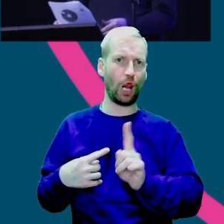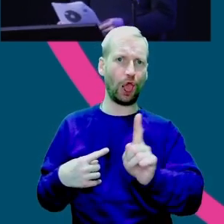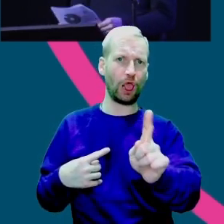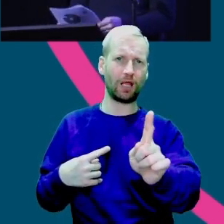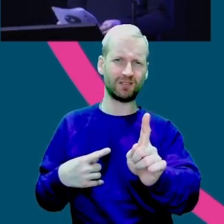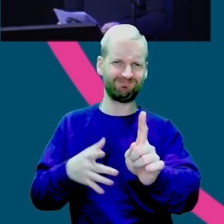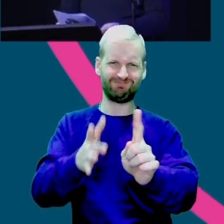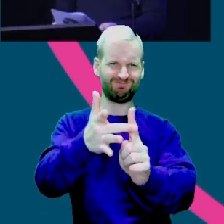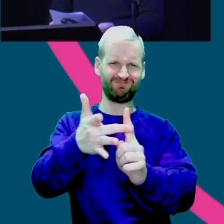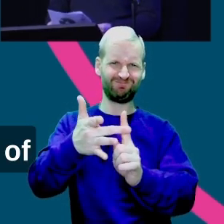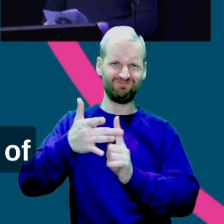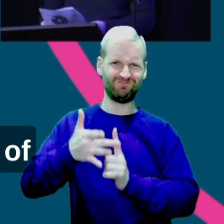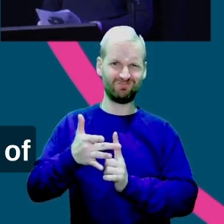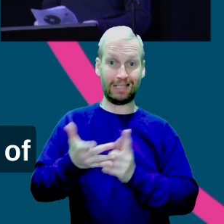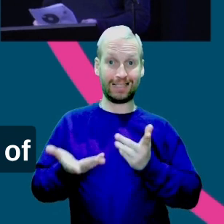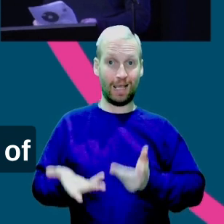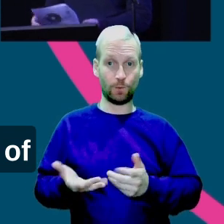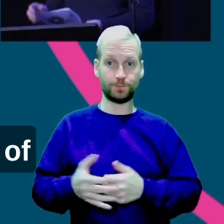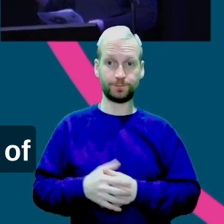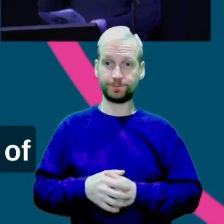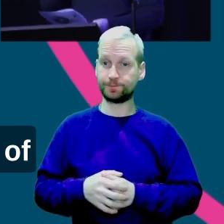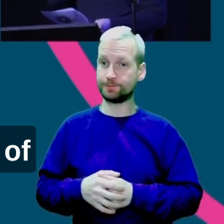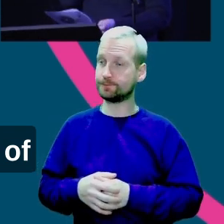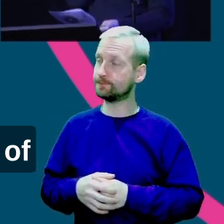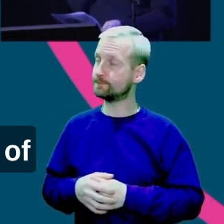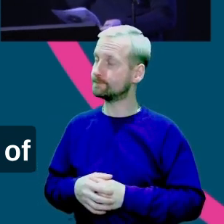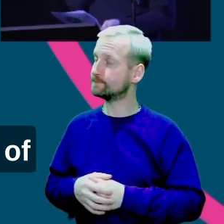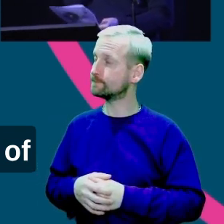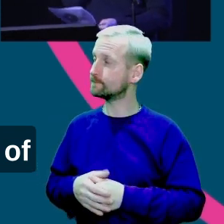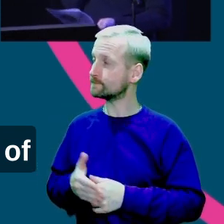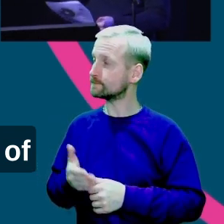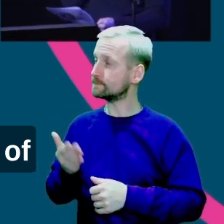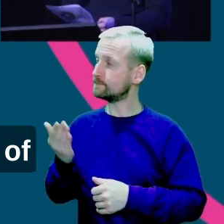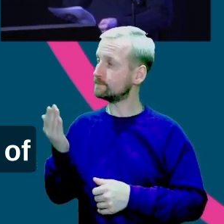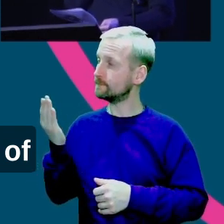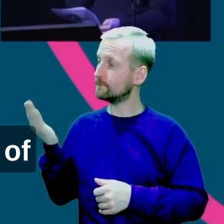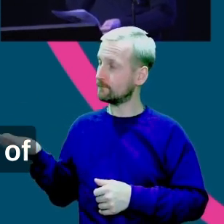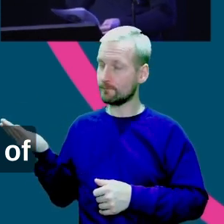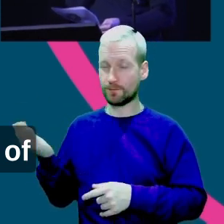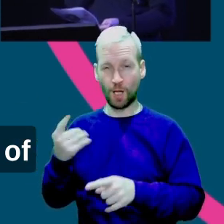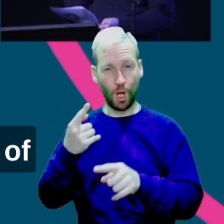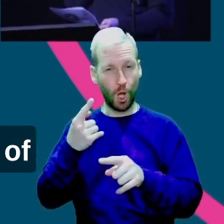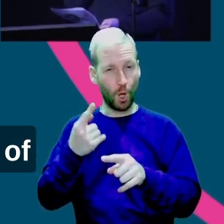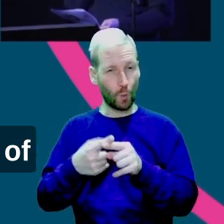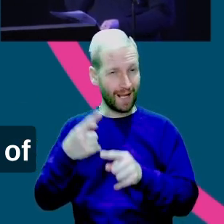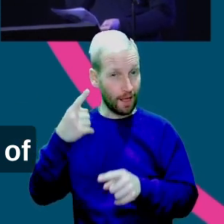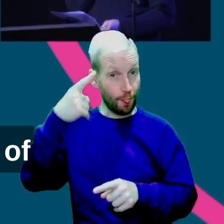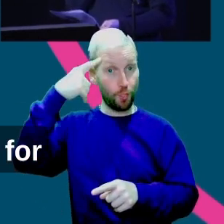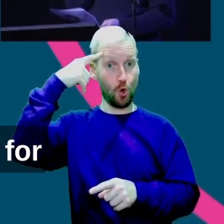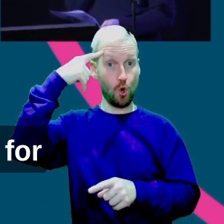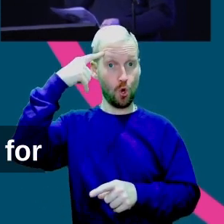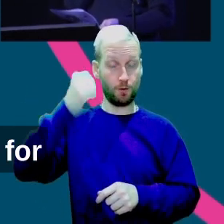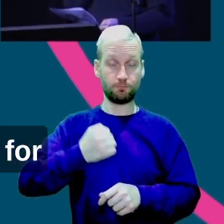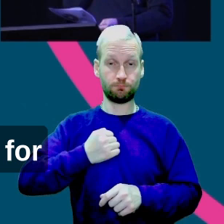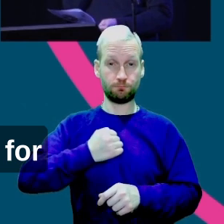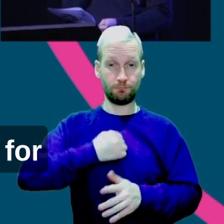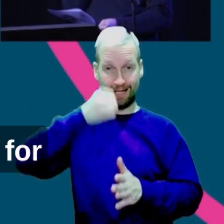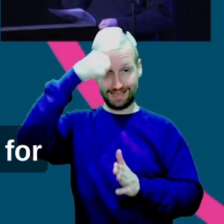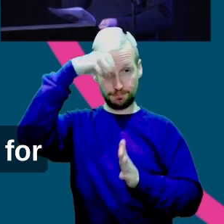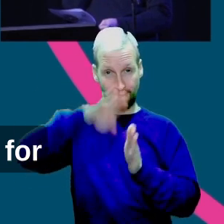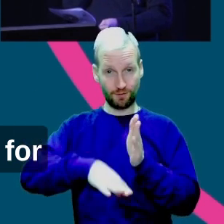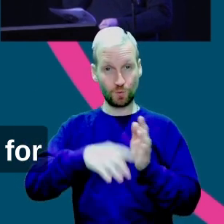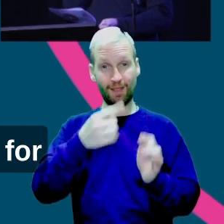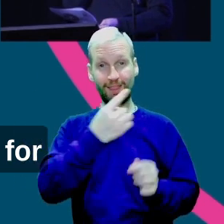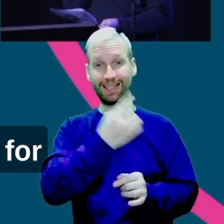So if I could move on to the next slide. Just one quick reflection on my experience of working with Each Community